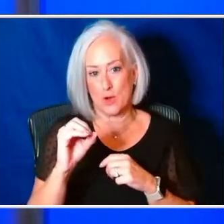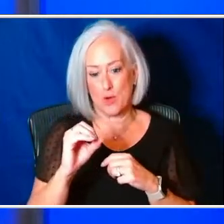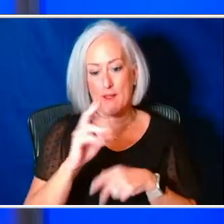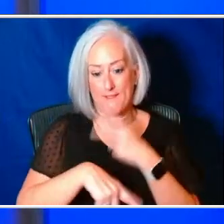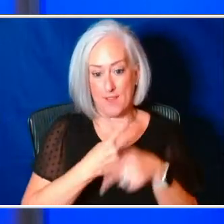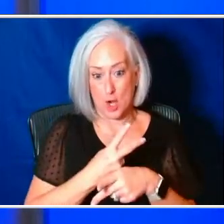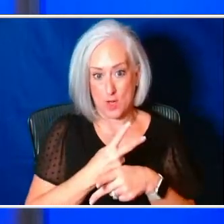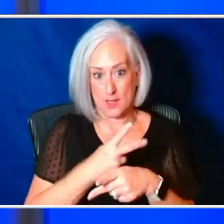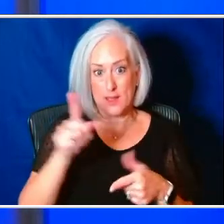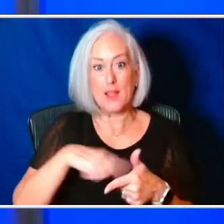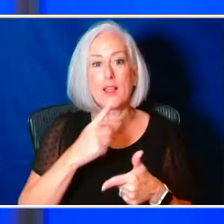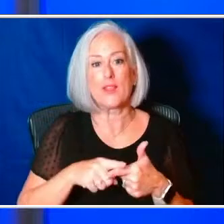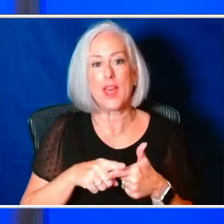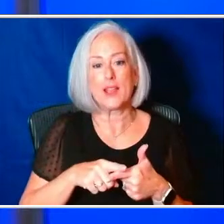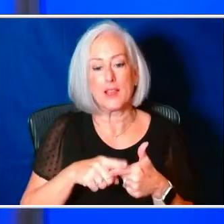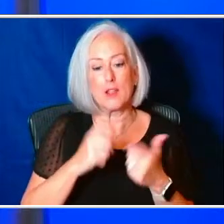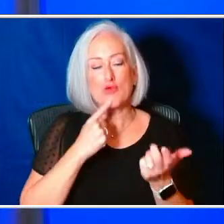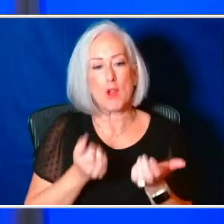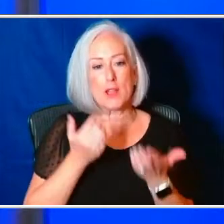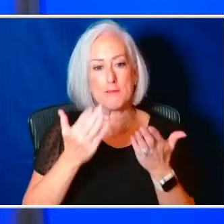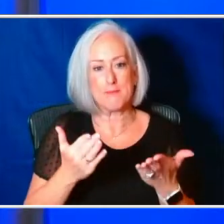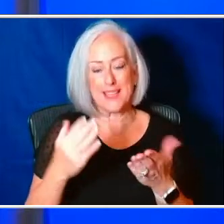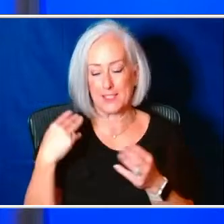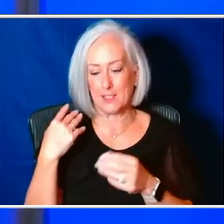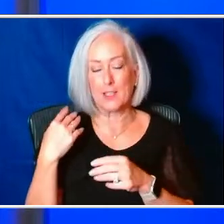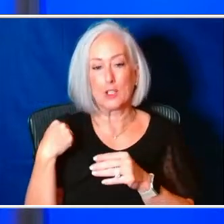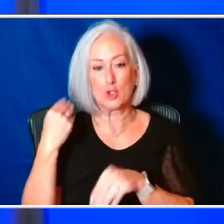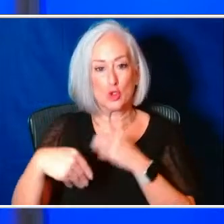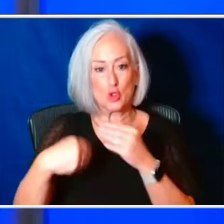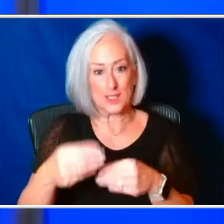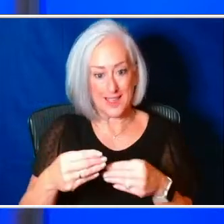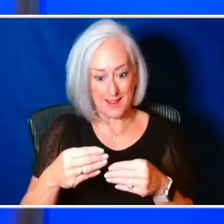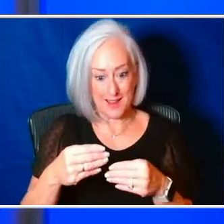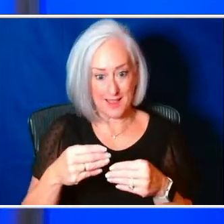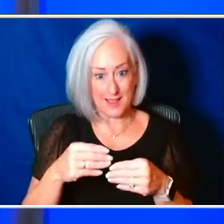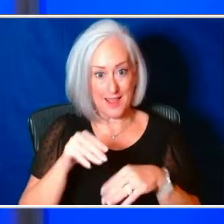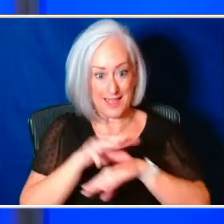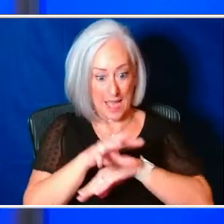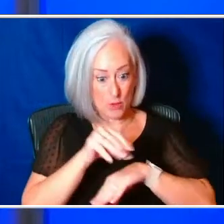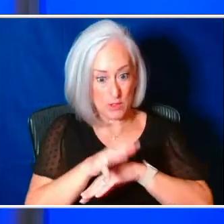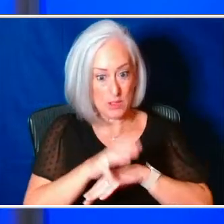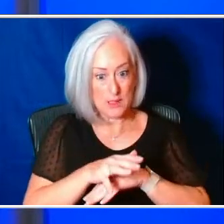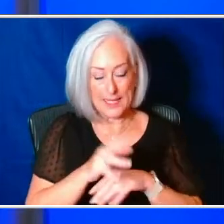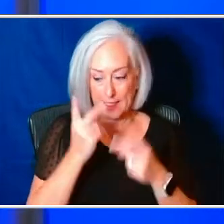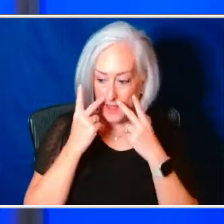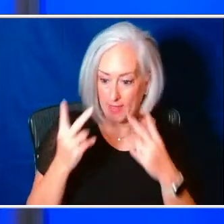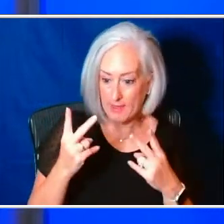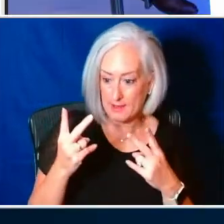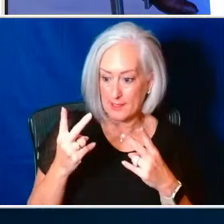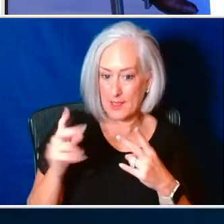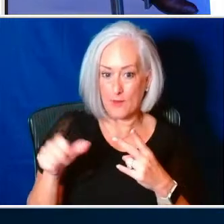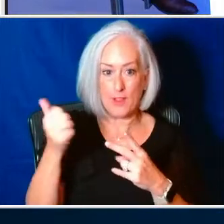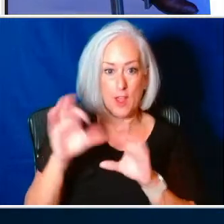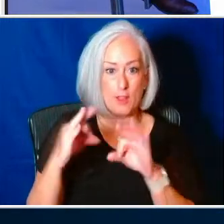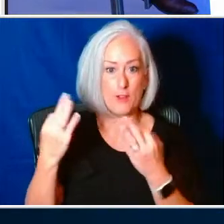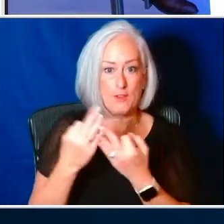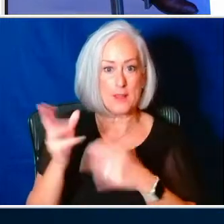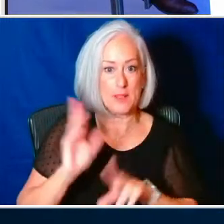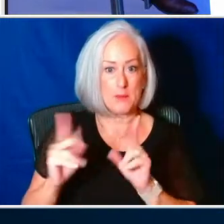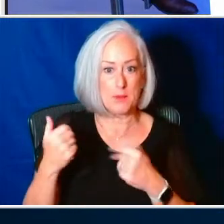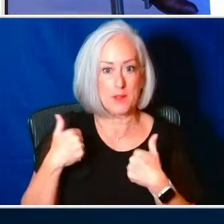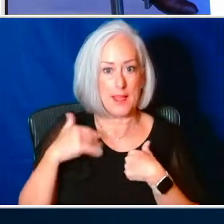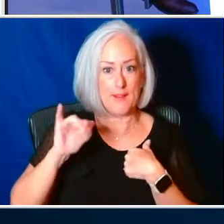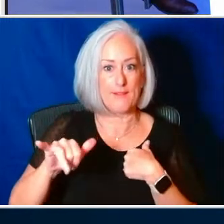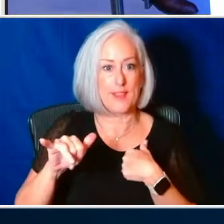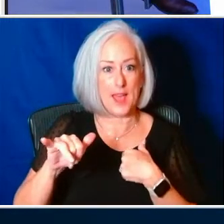undergo genetic counseling to then test potentially other family members to see if there is also a familial component.